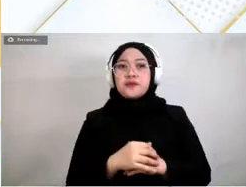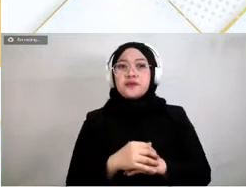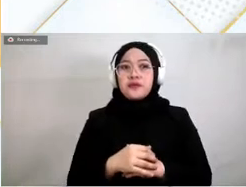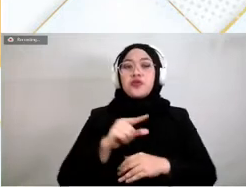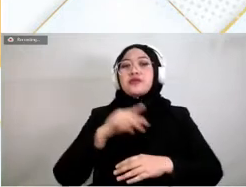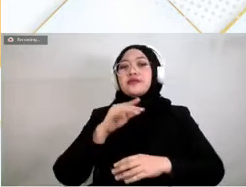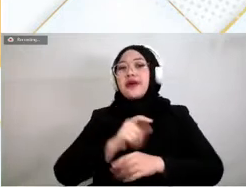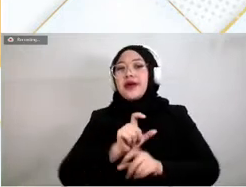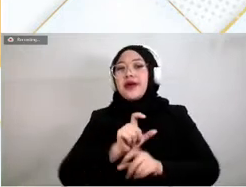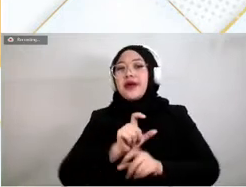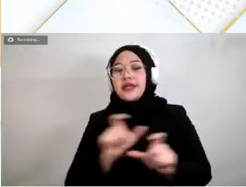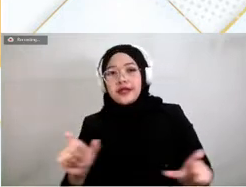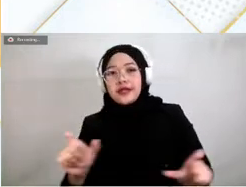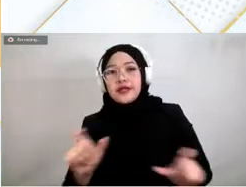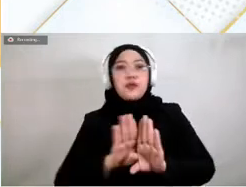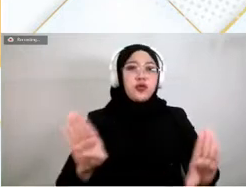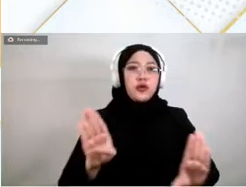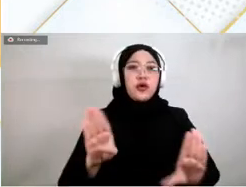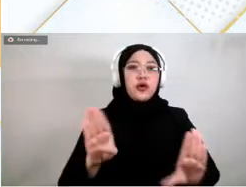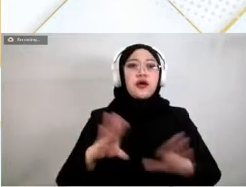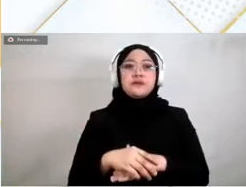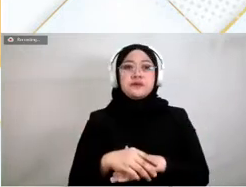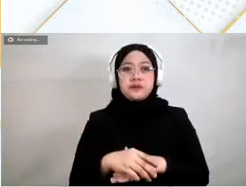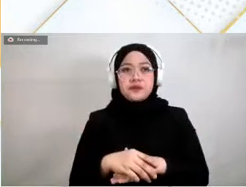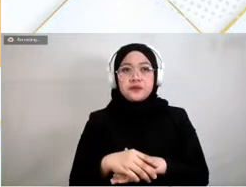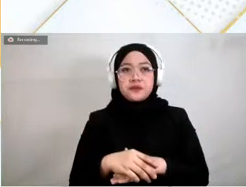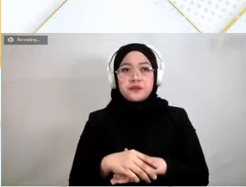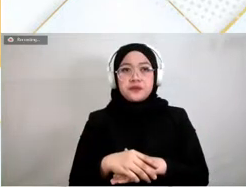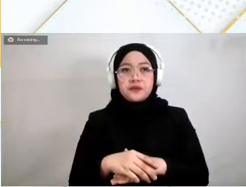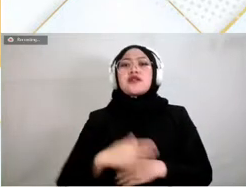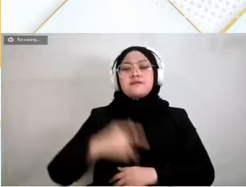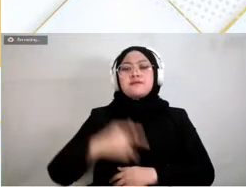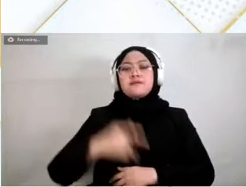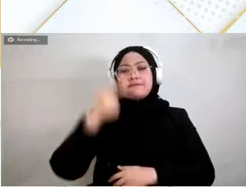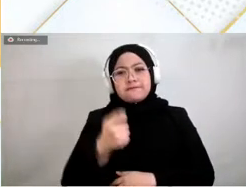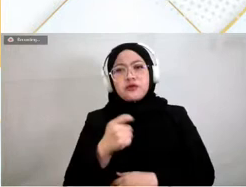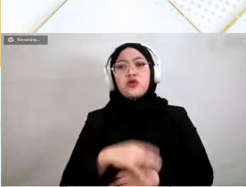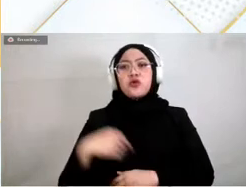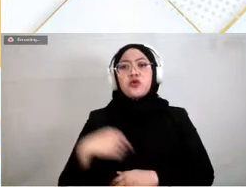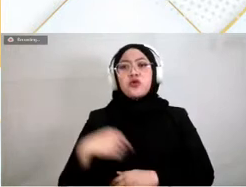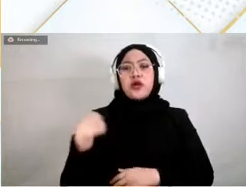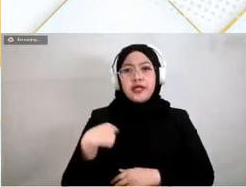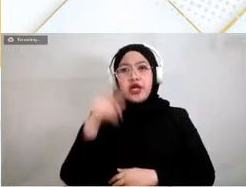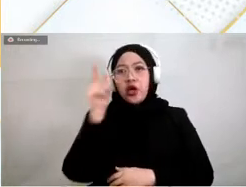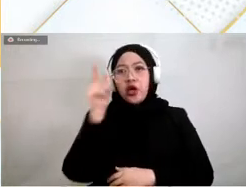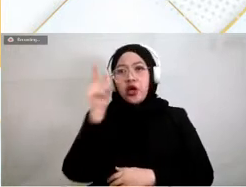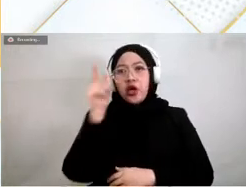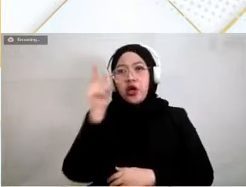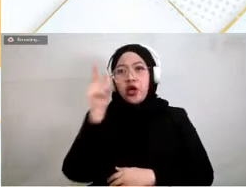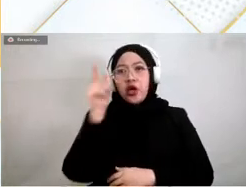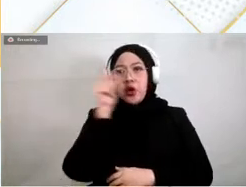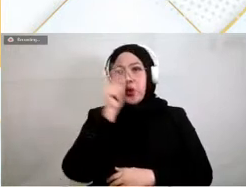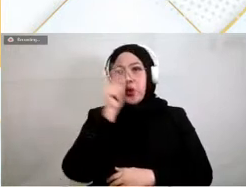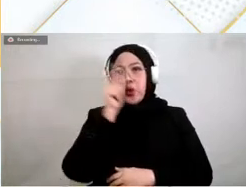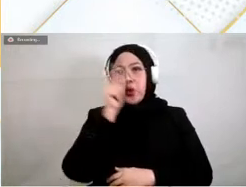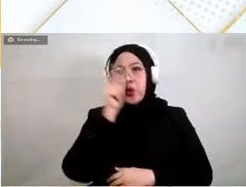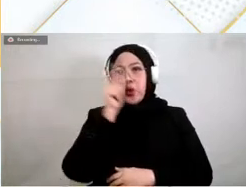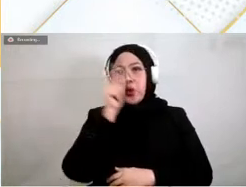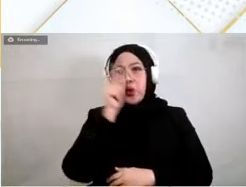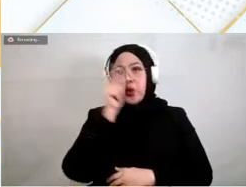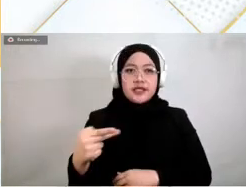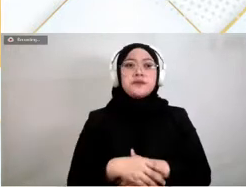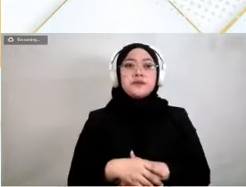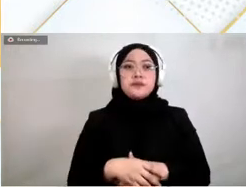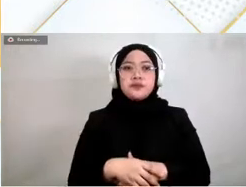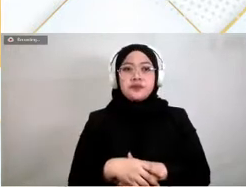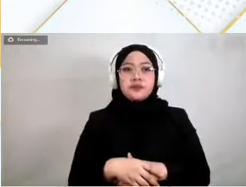remarks, allow me to first convey my gratitude to the Ministry of Foreign Affairs of the Republic of Indonesia